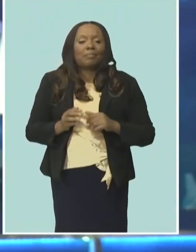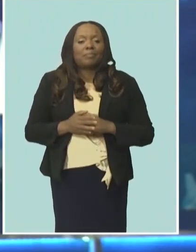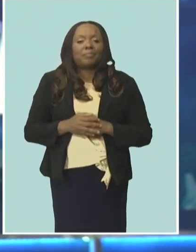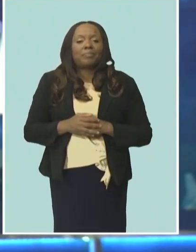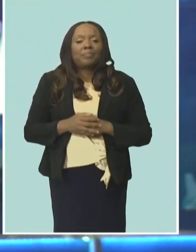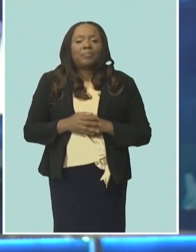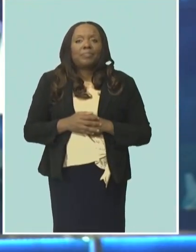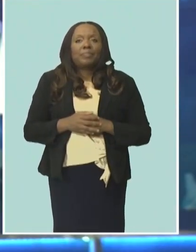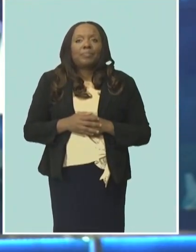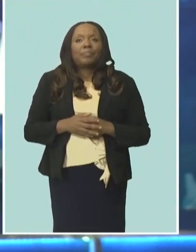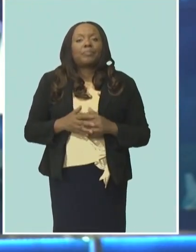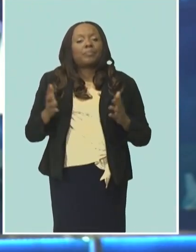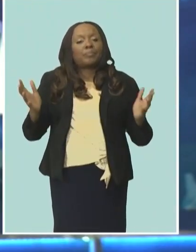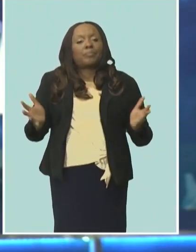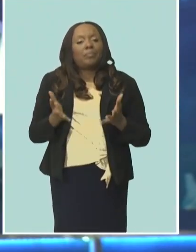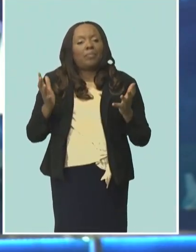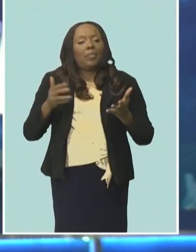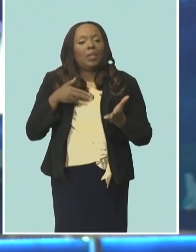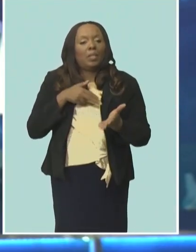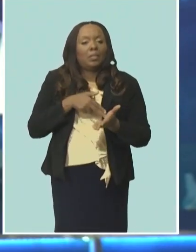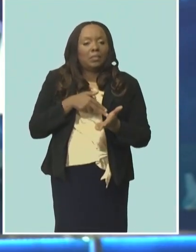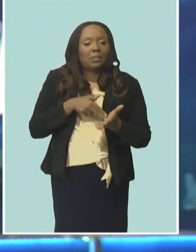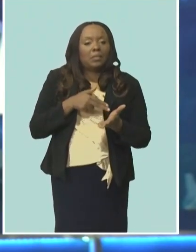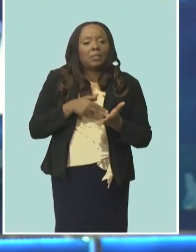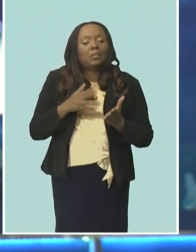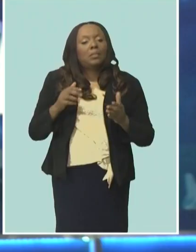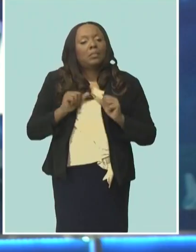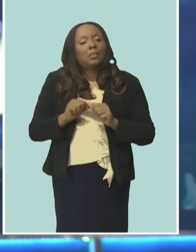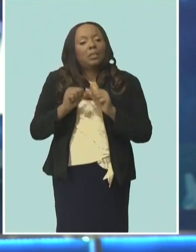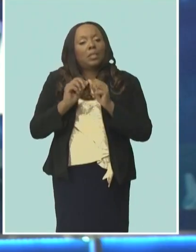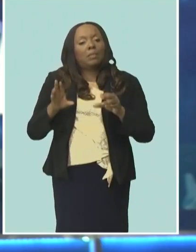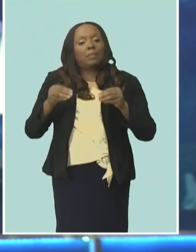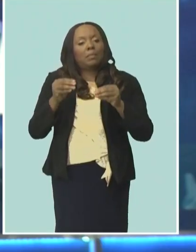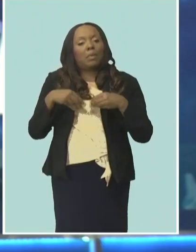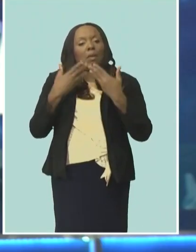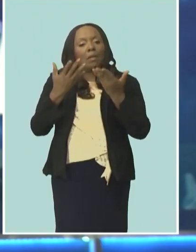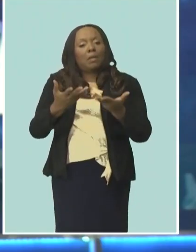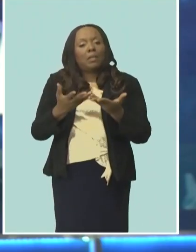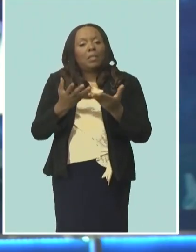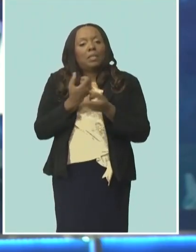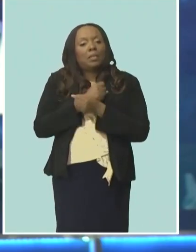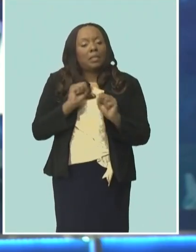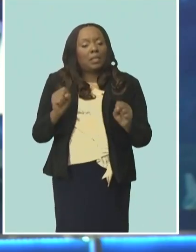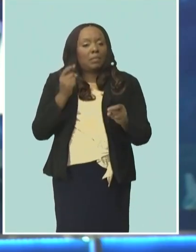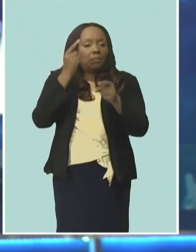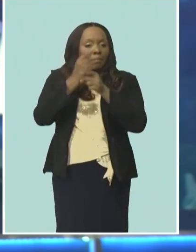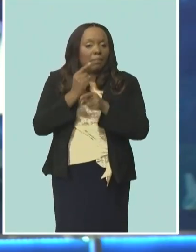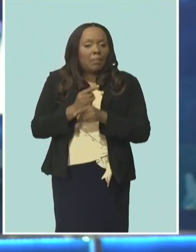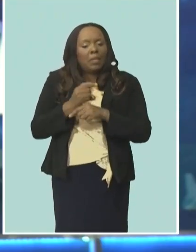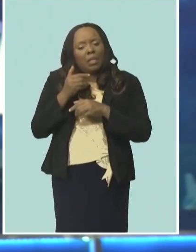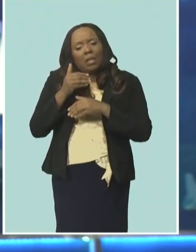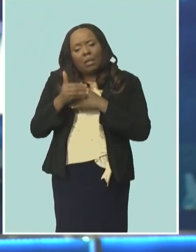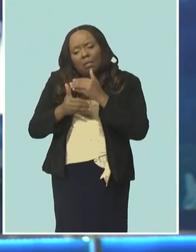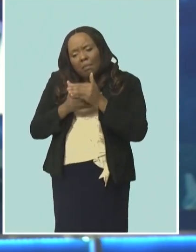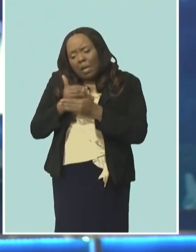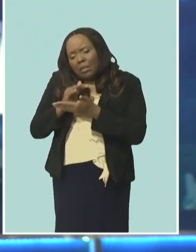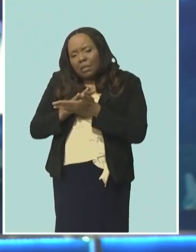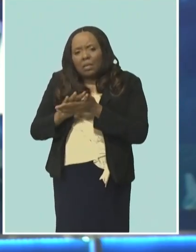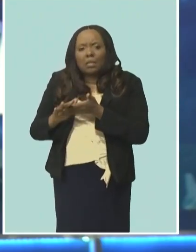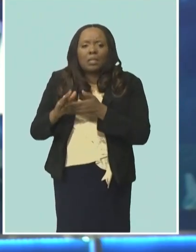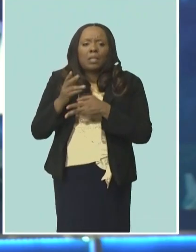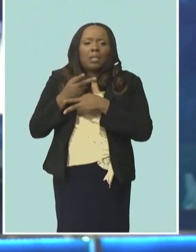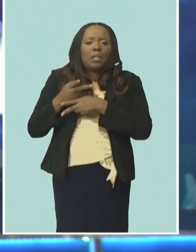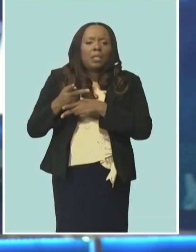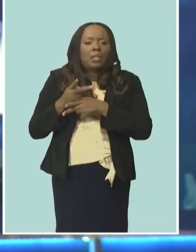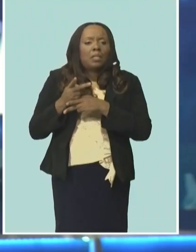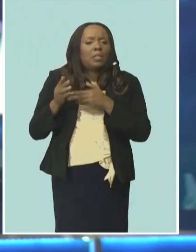Further, Mr. Marshall urges the nurses who've been transferred to continue delivering safe, effective and compassionate care to patients